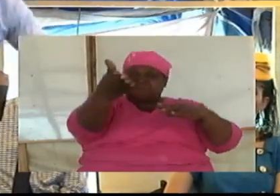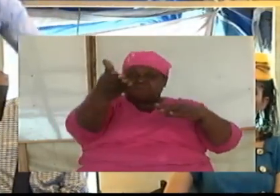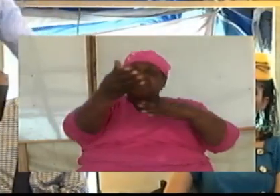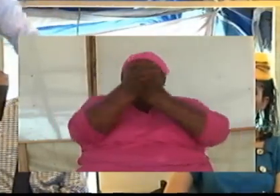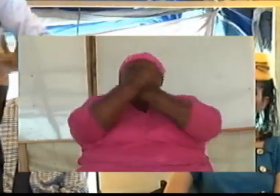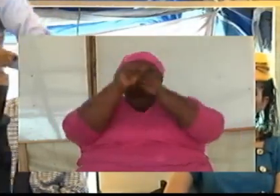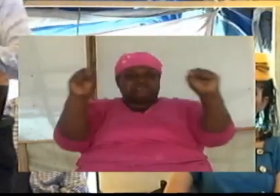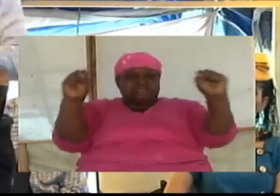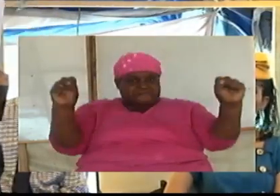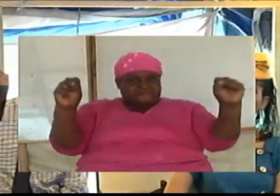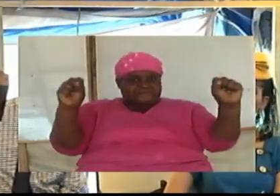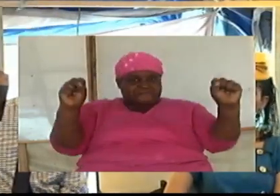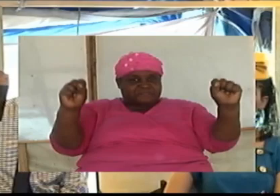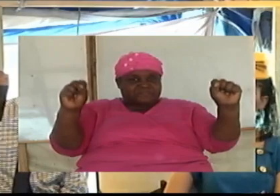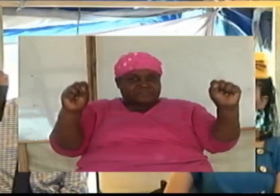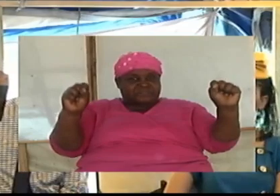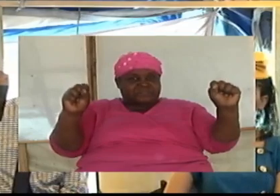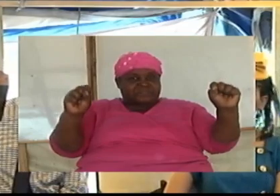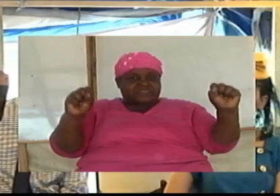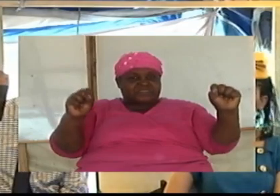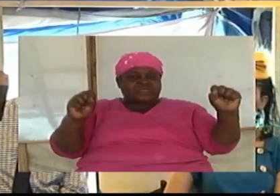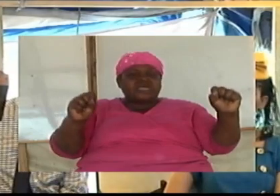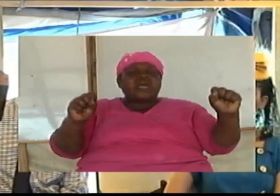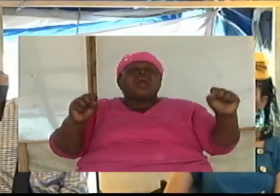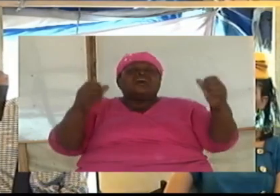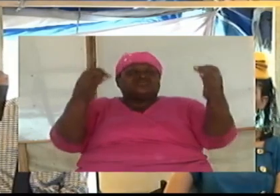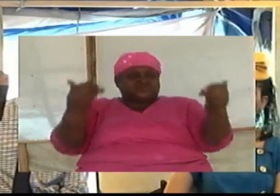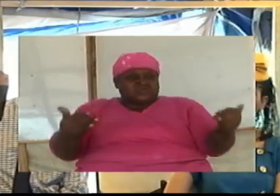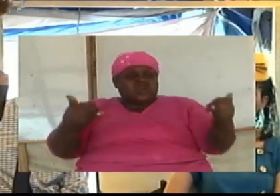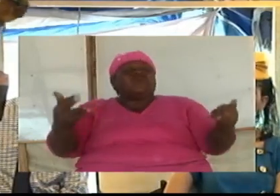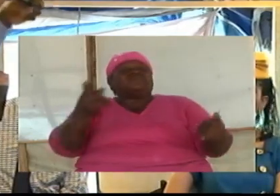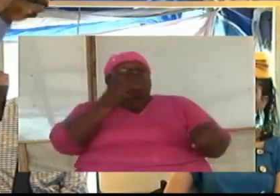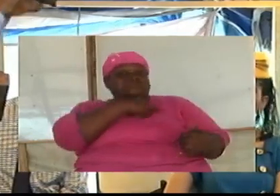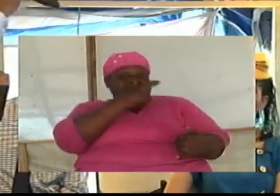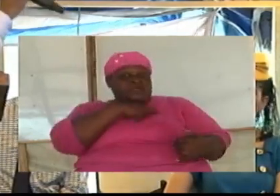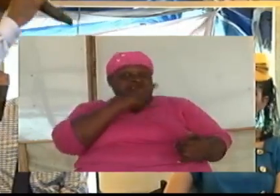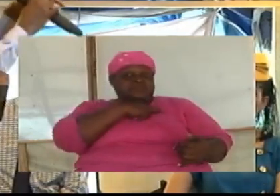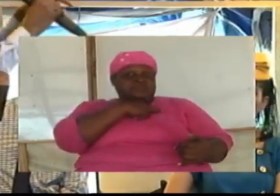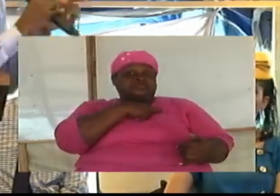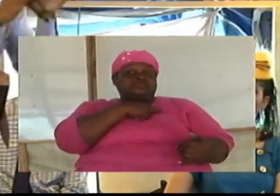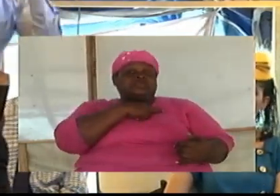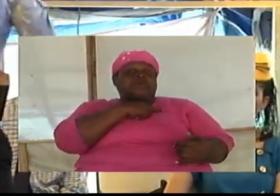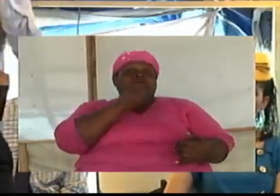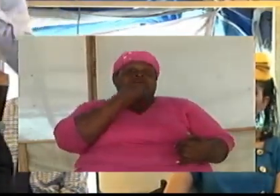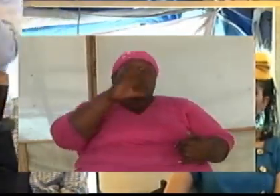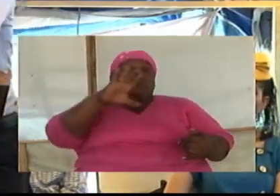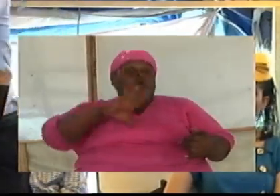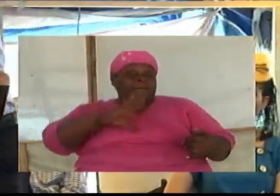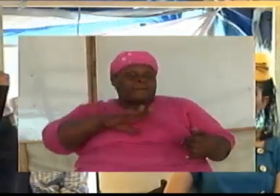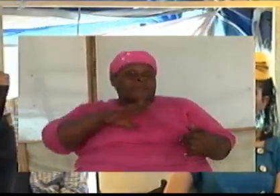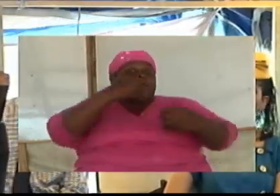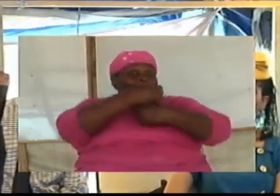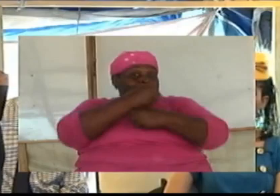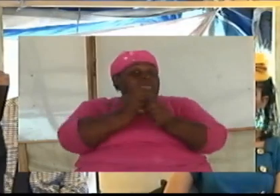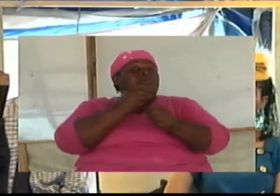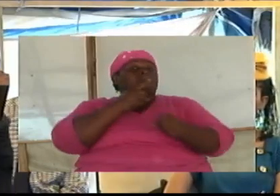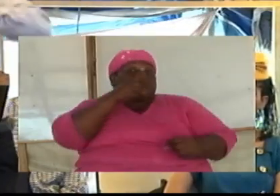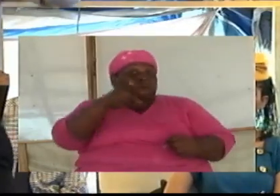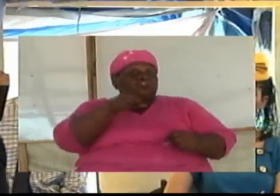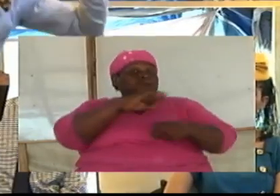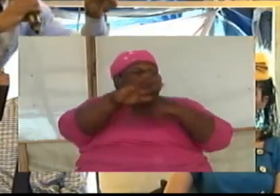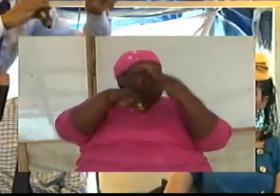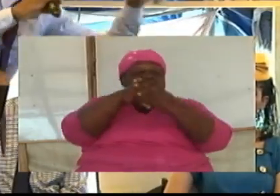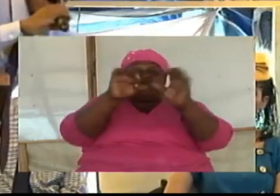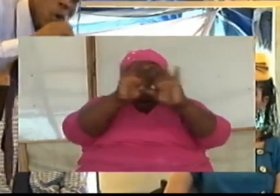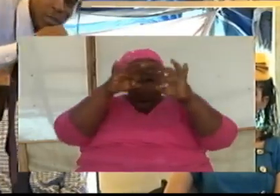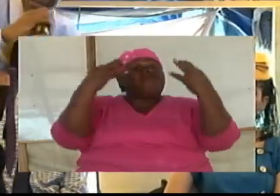spared. So it was now the responsibility of Rahab to ensure that all her family was